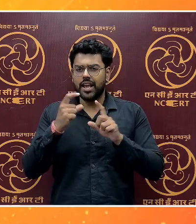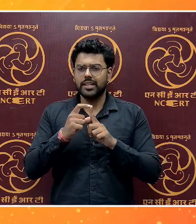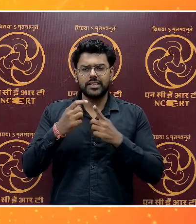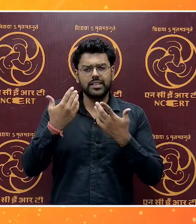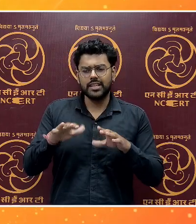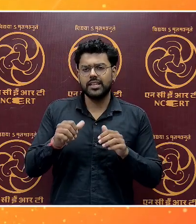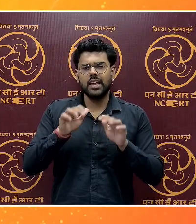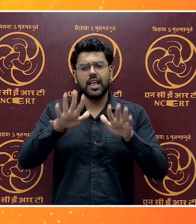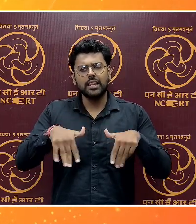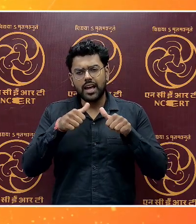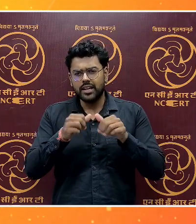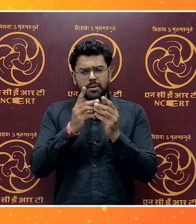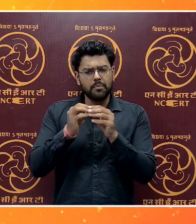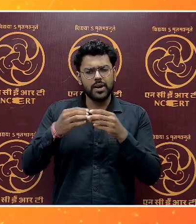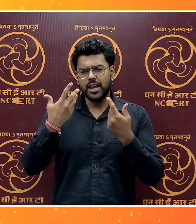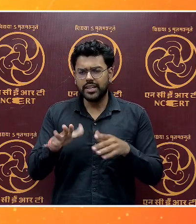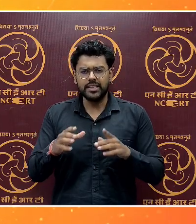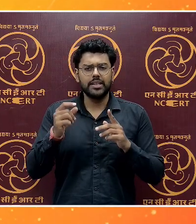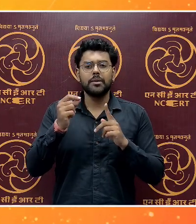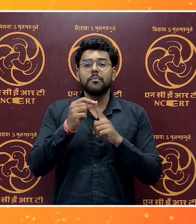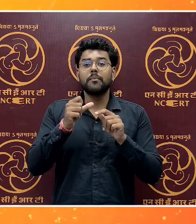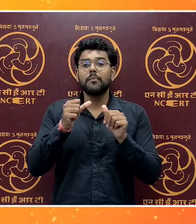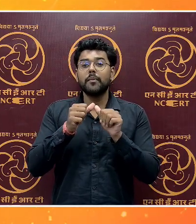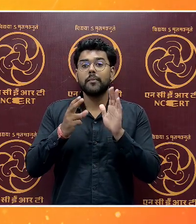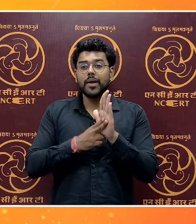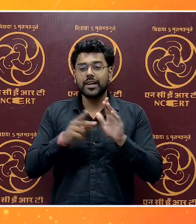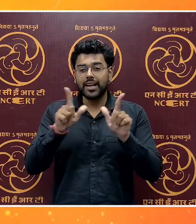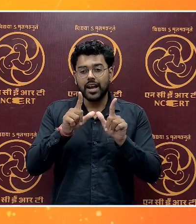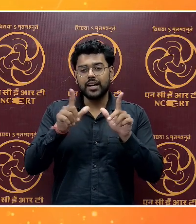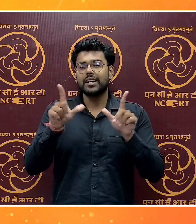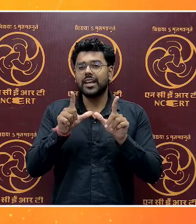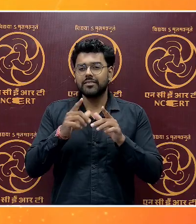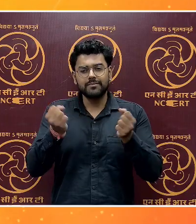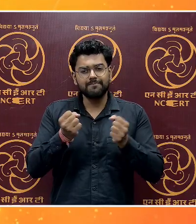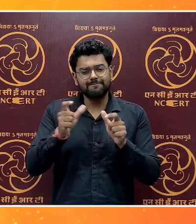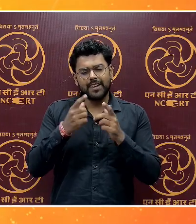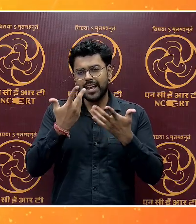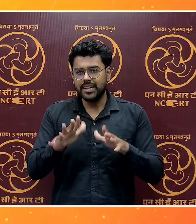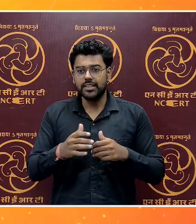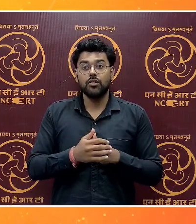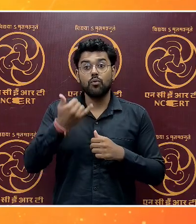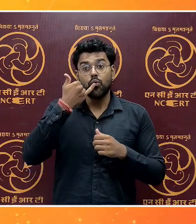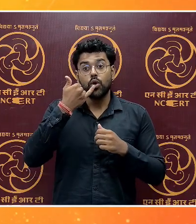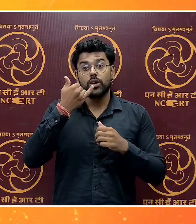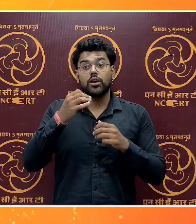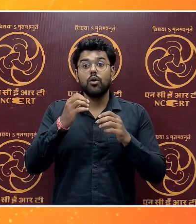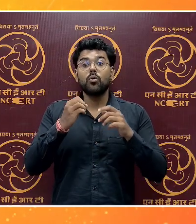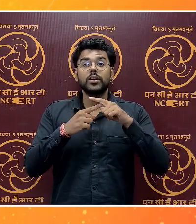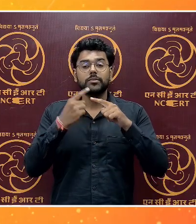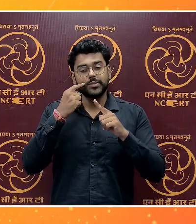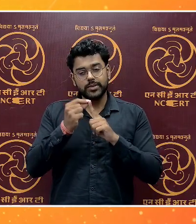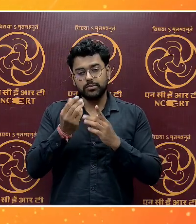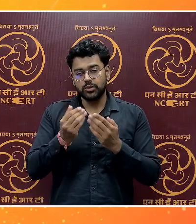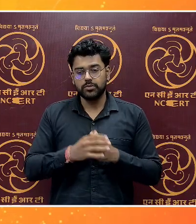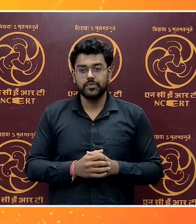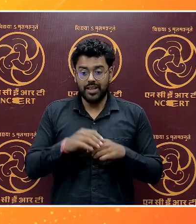any Aadhaar number, PAN card or driving license to be login, and the username and the password and the mobile authentication as well. So for right now, I am going with the